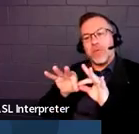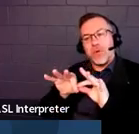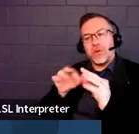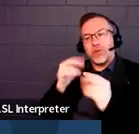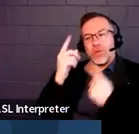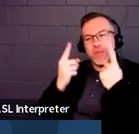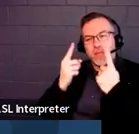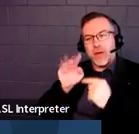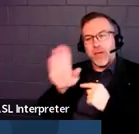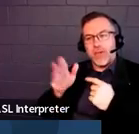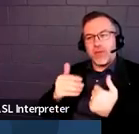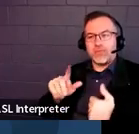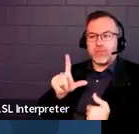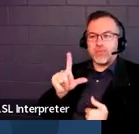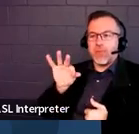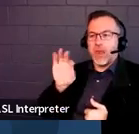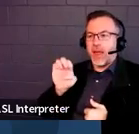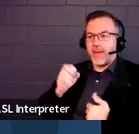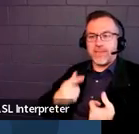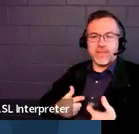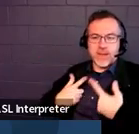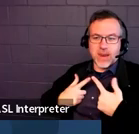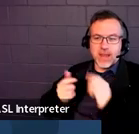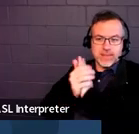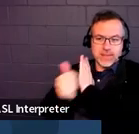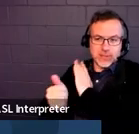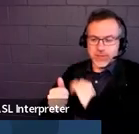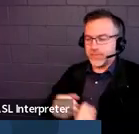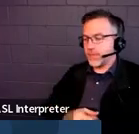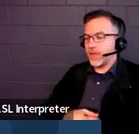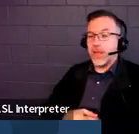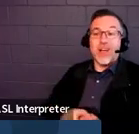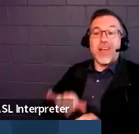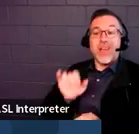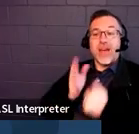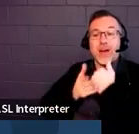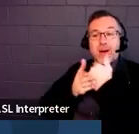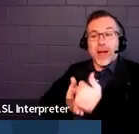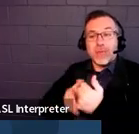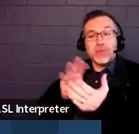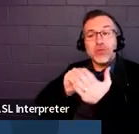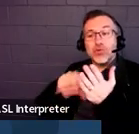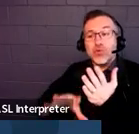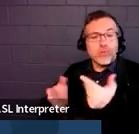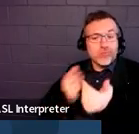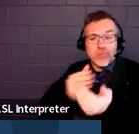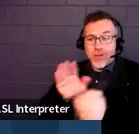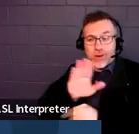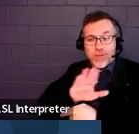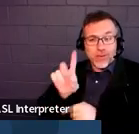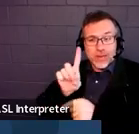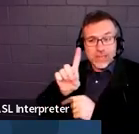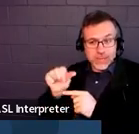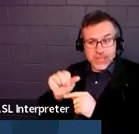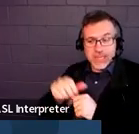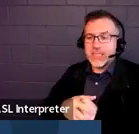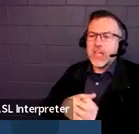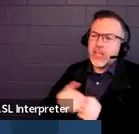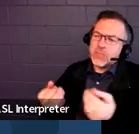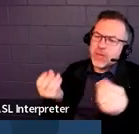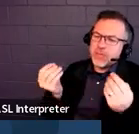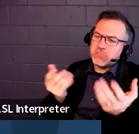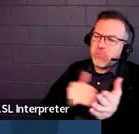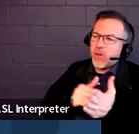life skills. So this helps the students with many different types of disabilities, but generally those who need the